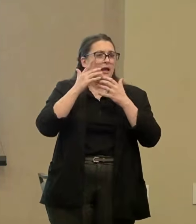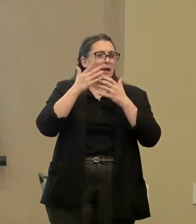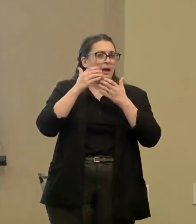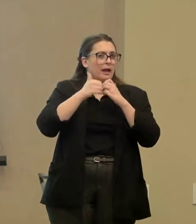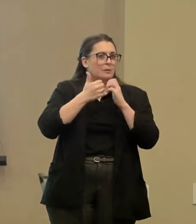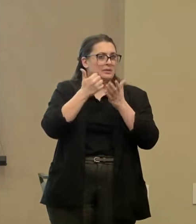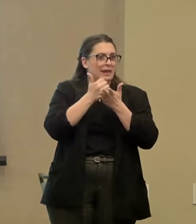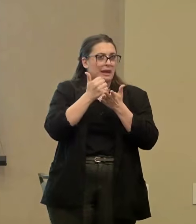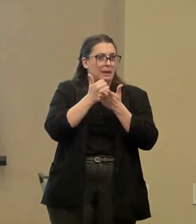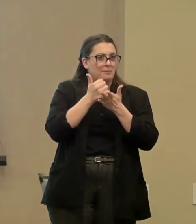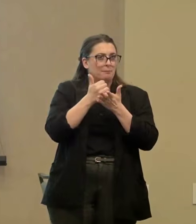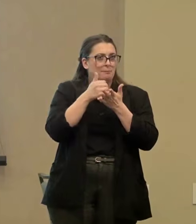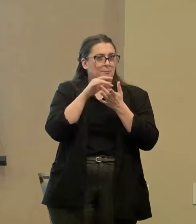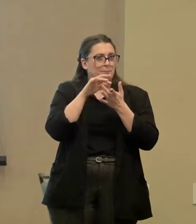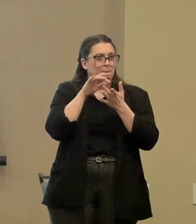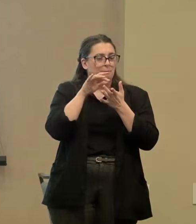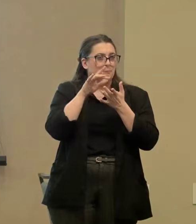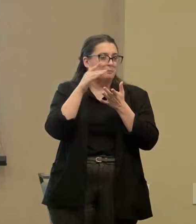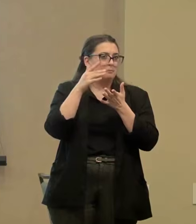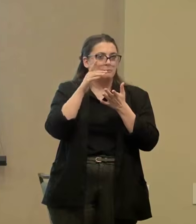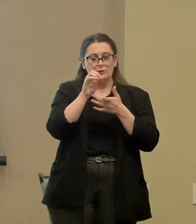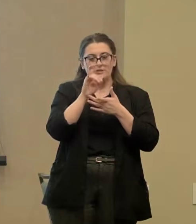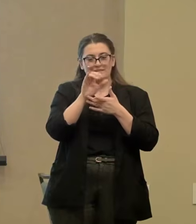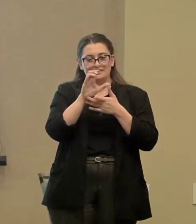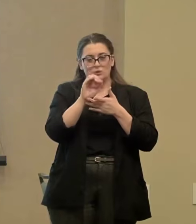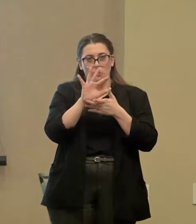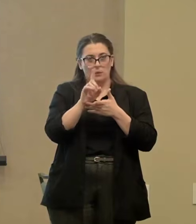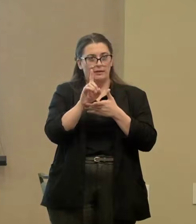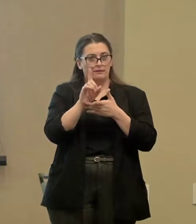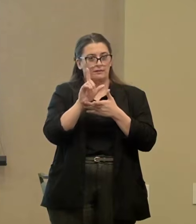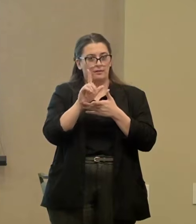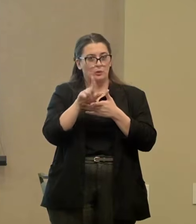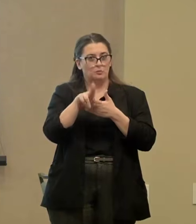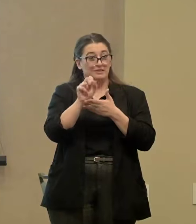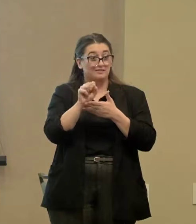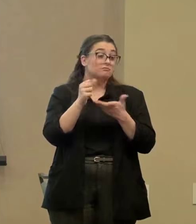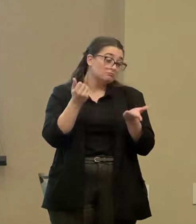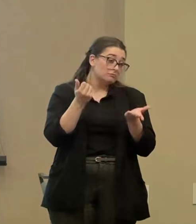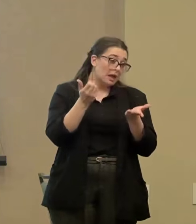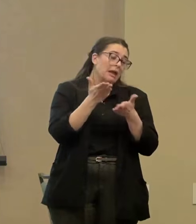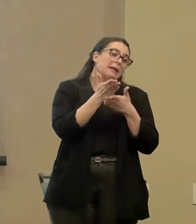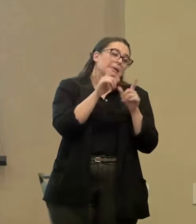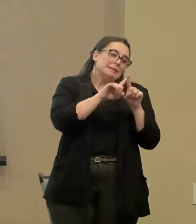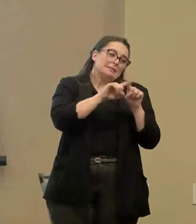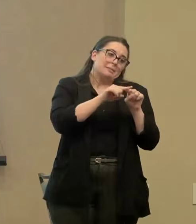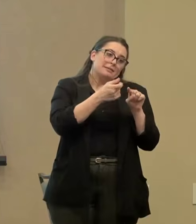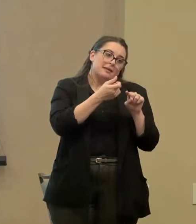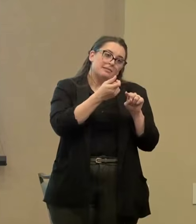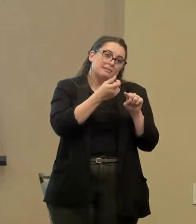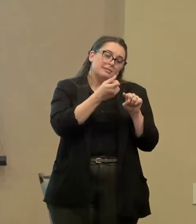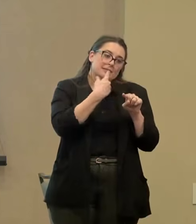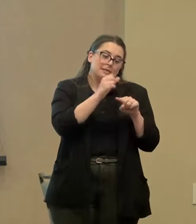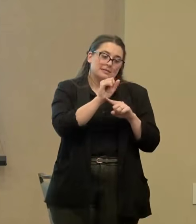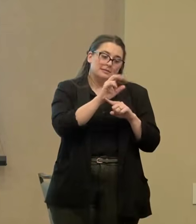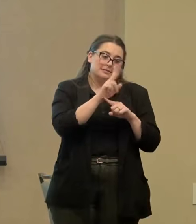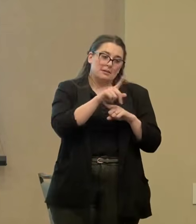in regards to having Decoding lupus? Some supplements have more data than others. Zinc, for